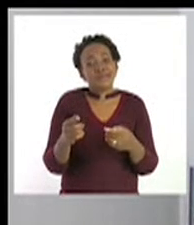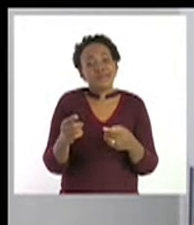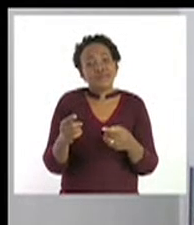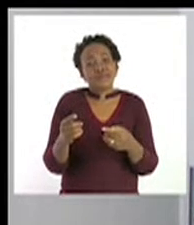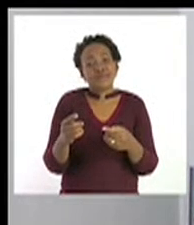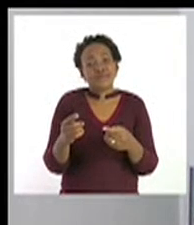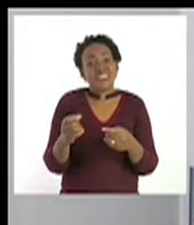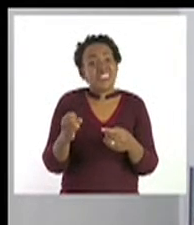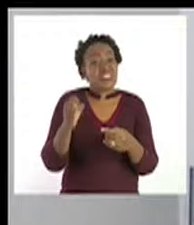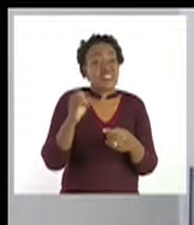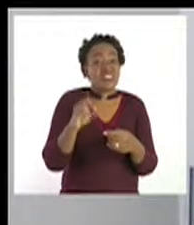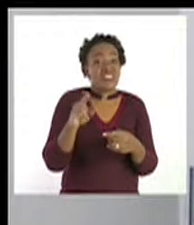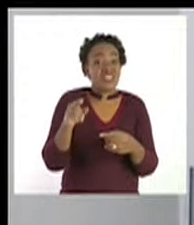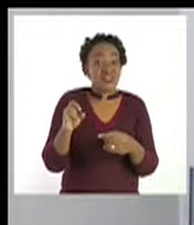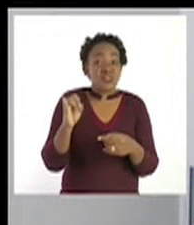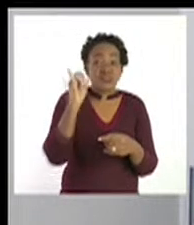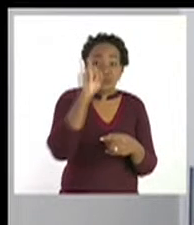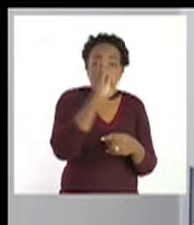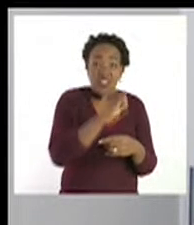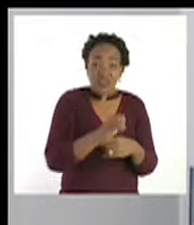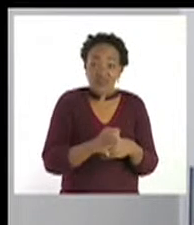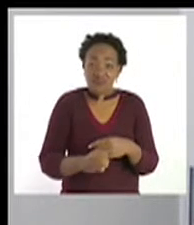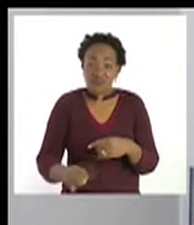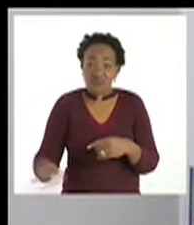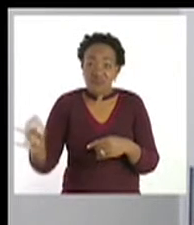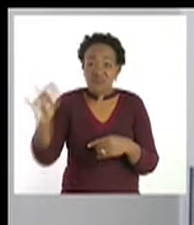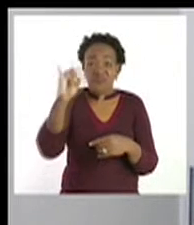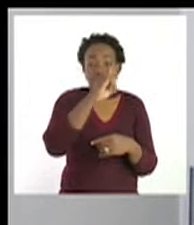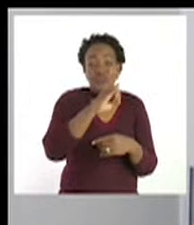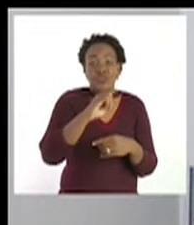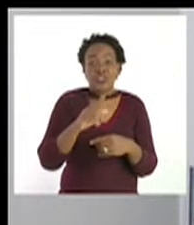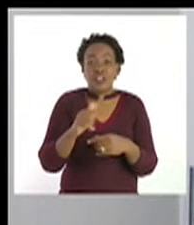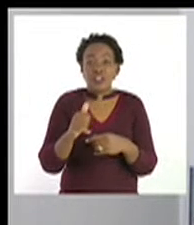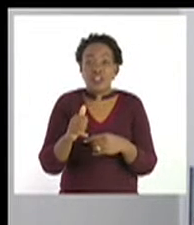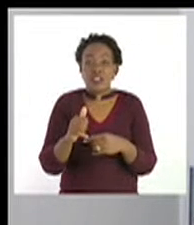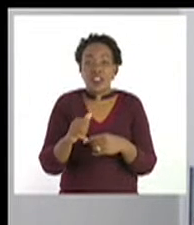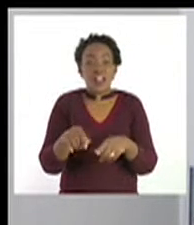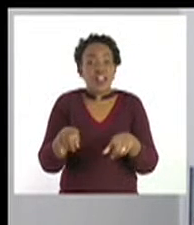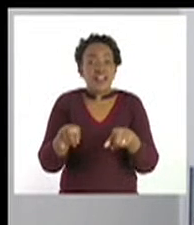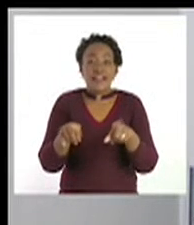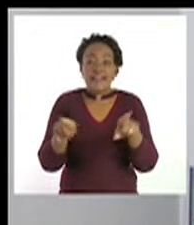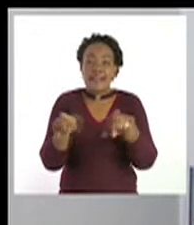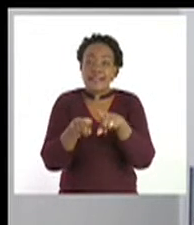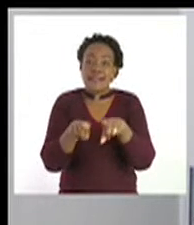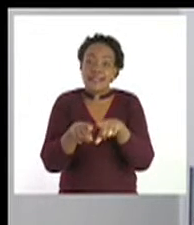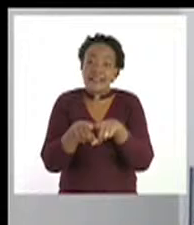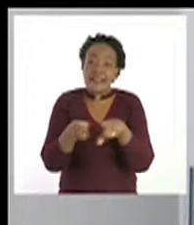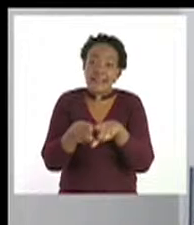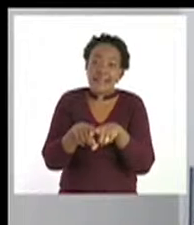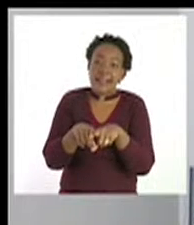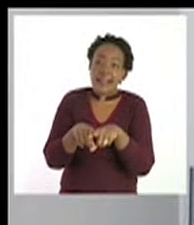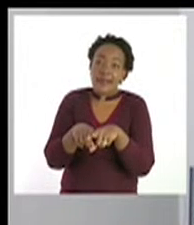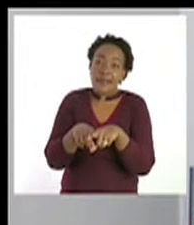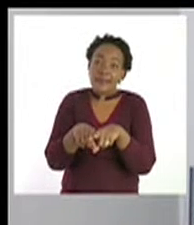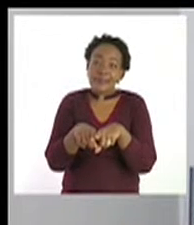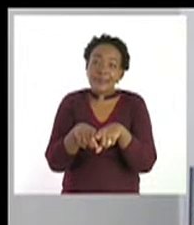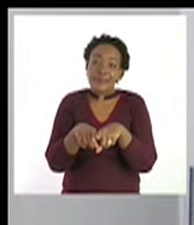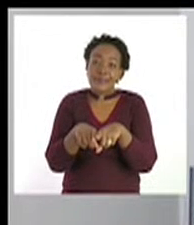let me draw it again and do it on the same side.